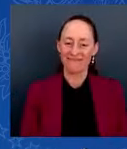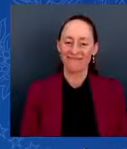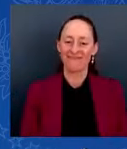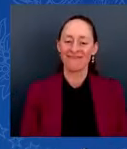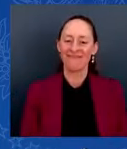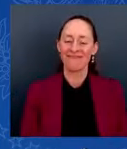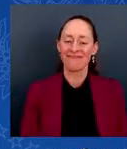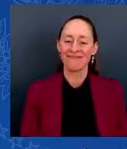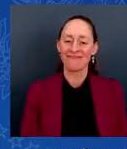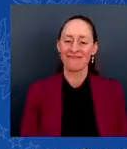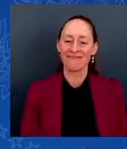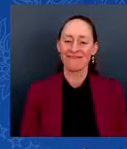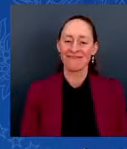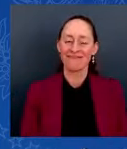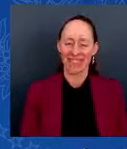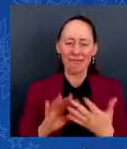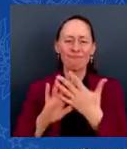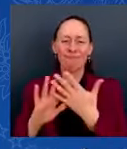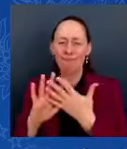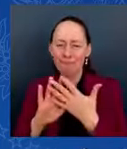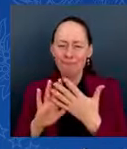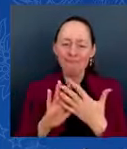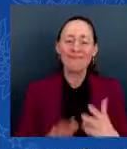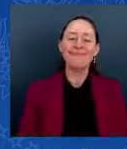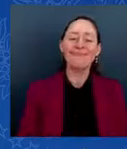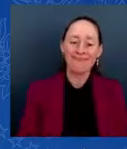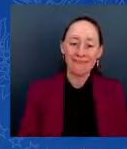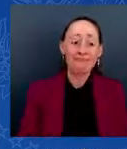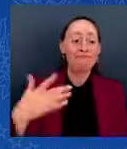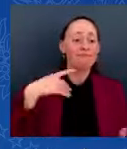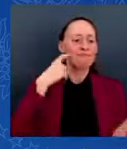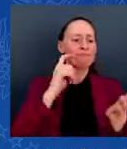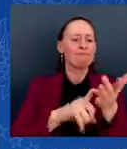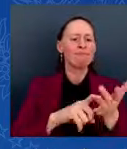Congressman Fume, where are you? Stand up, man.